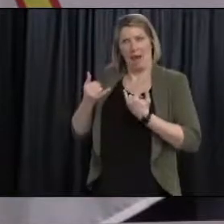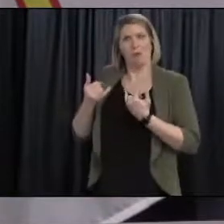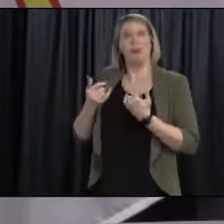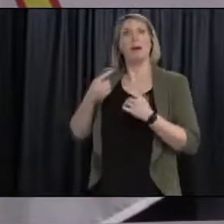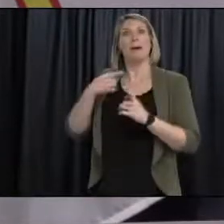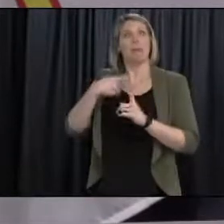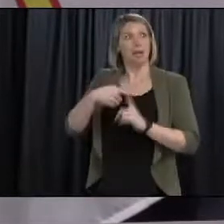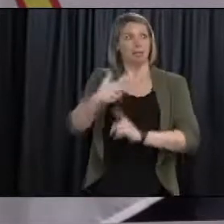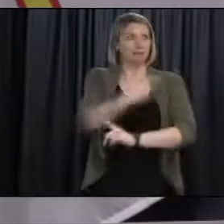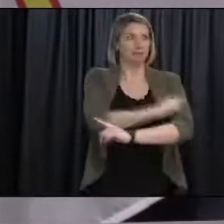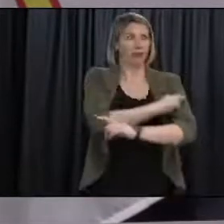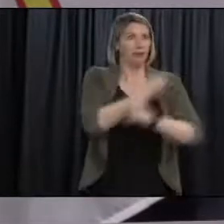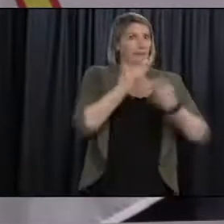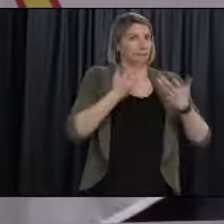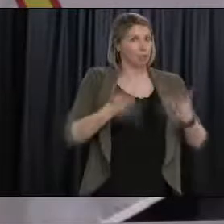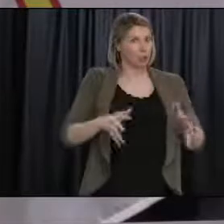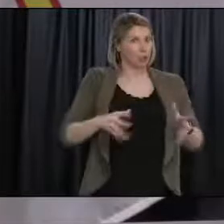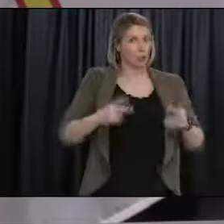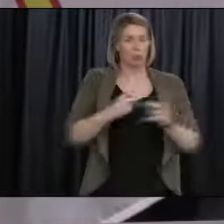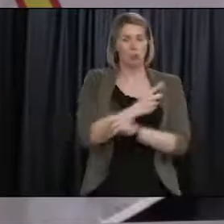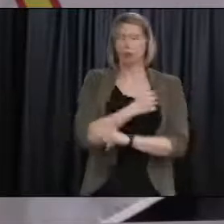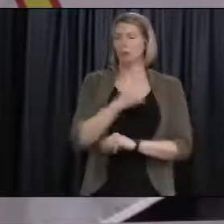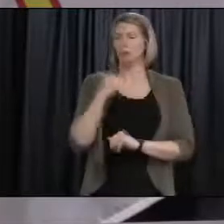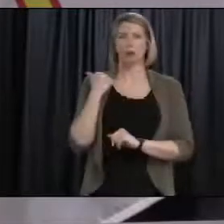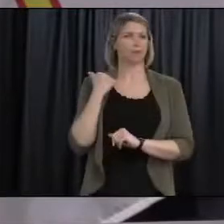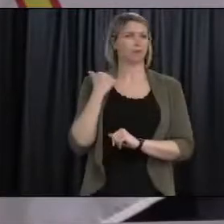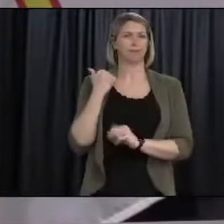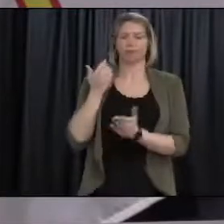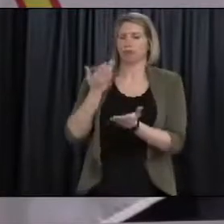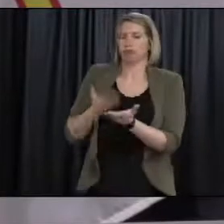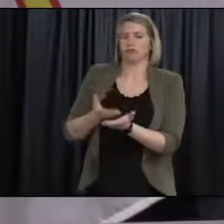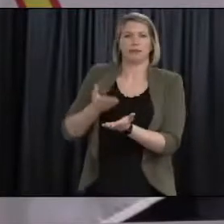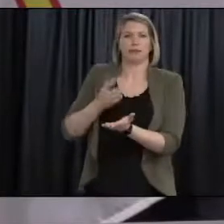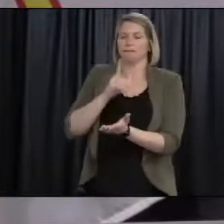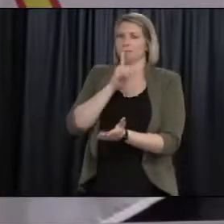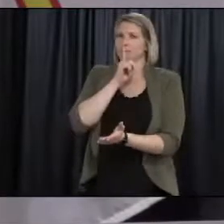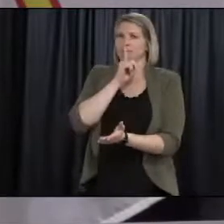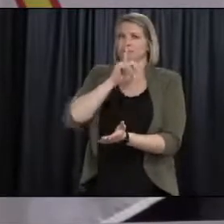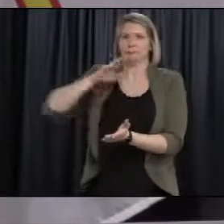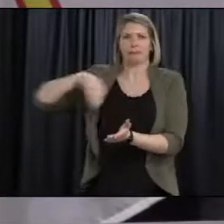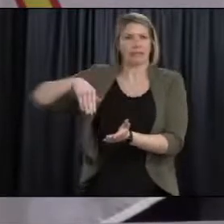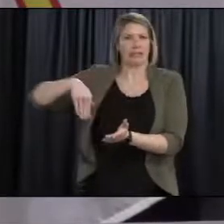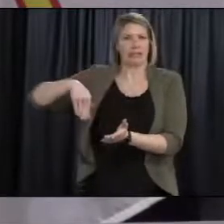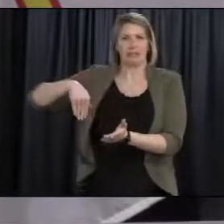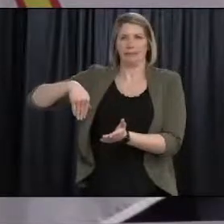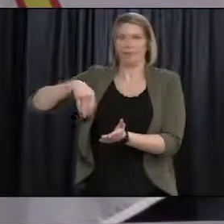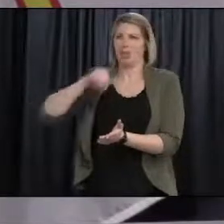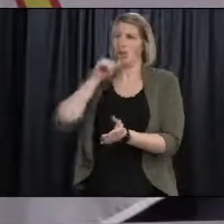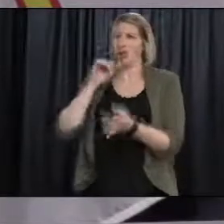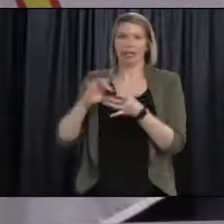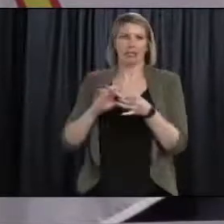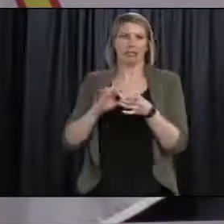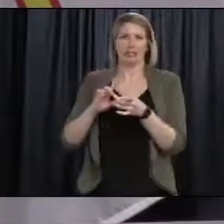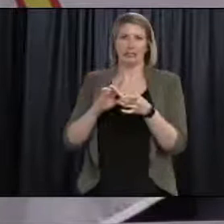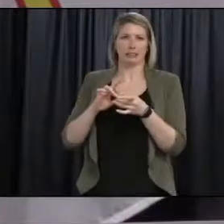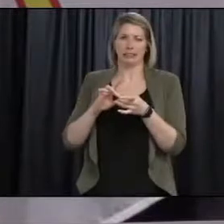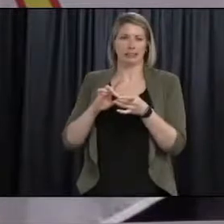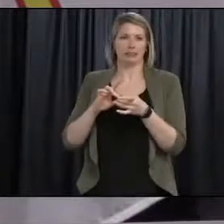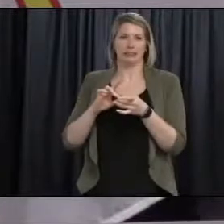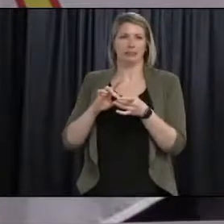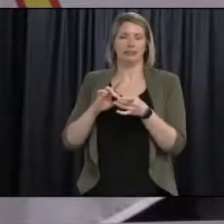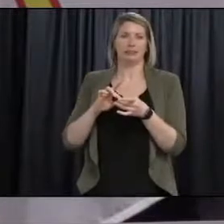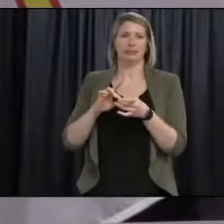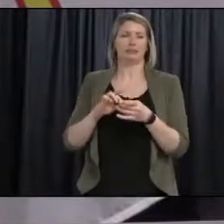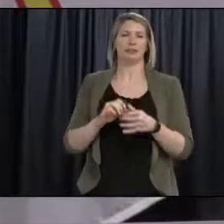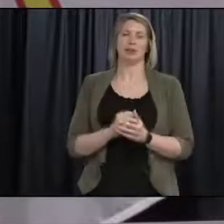have different blood clotting factors in there that don't work properly, and so they're more prone to